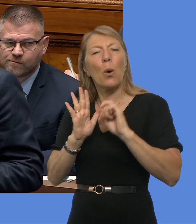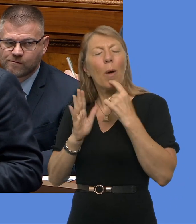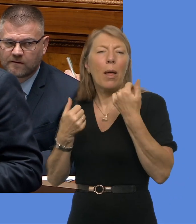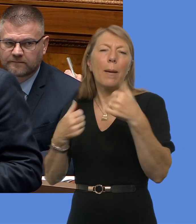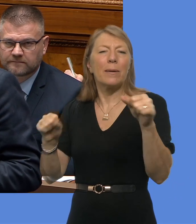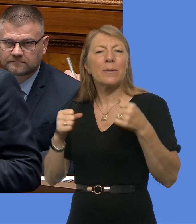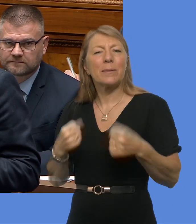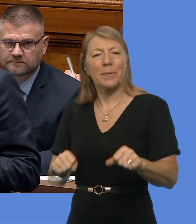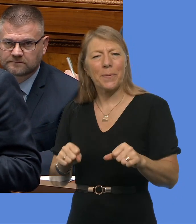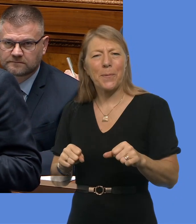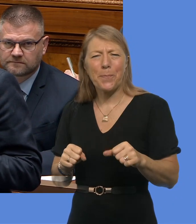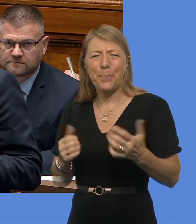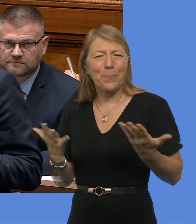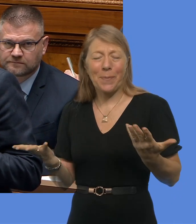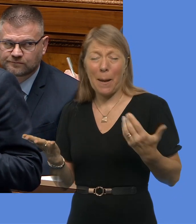and unacceptable